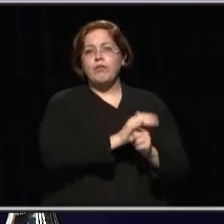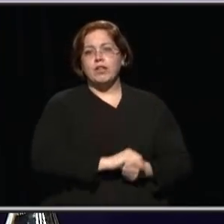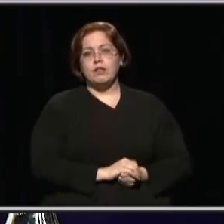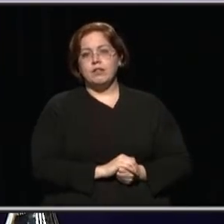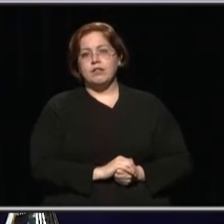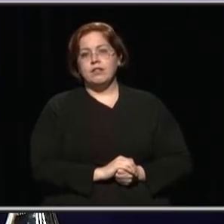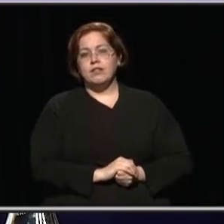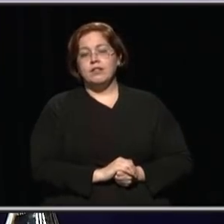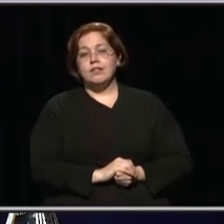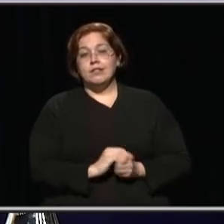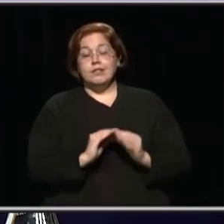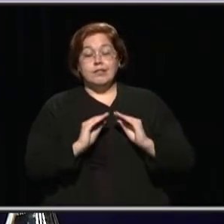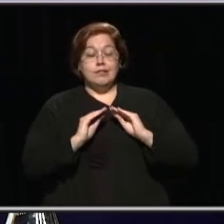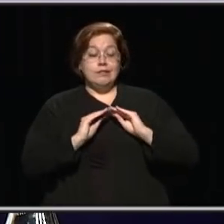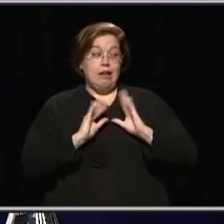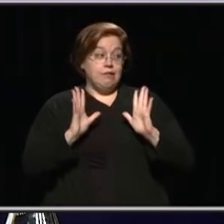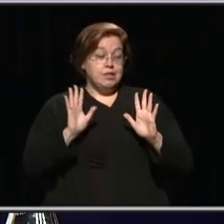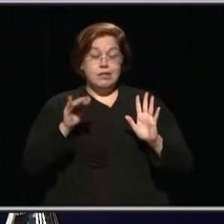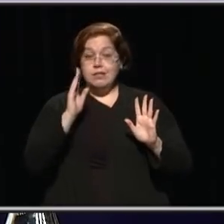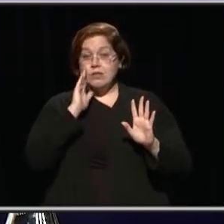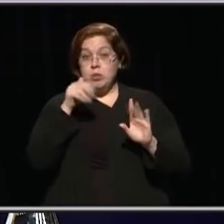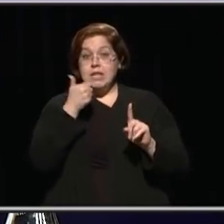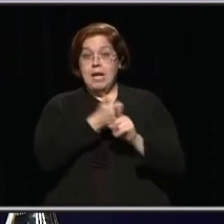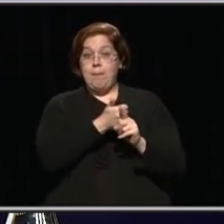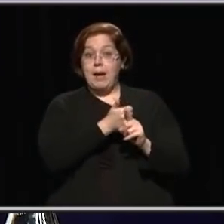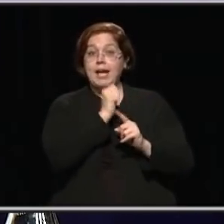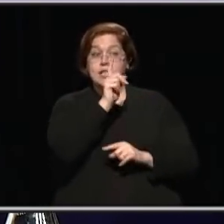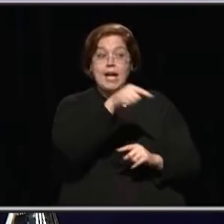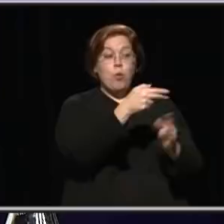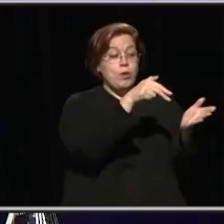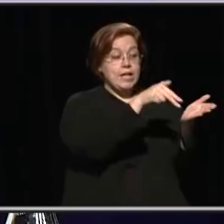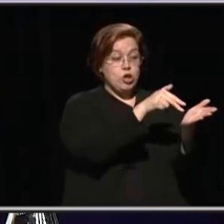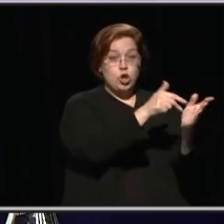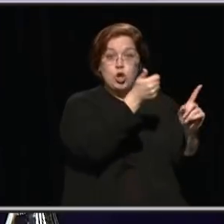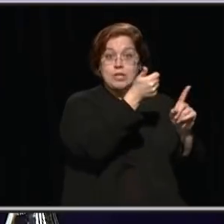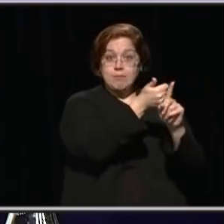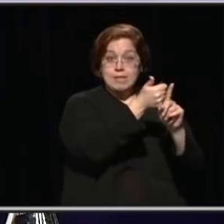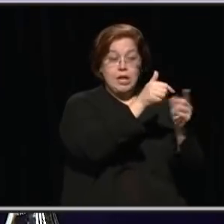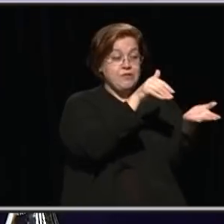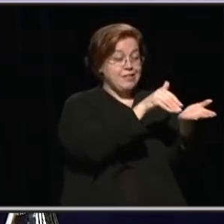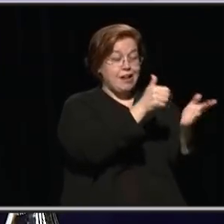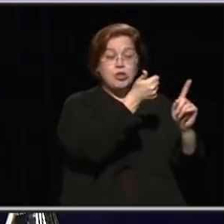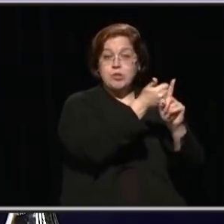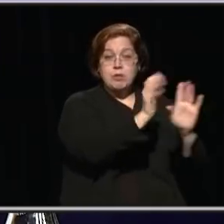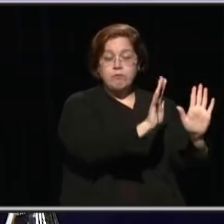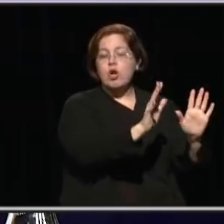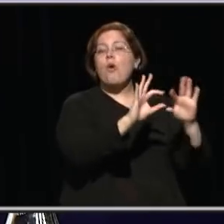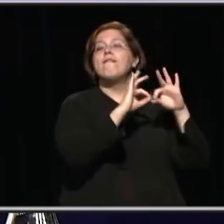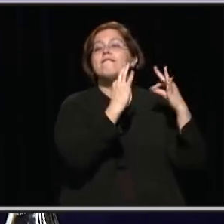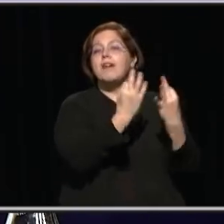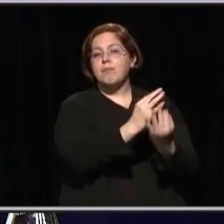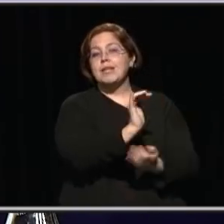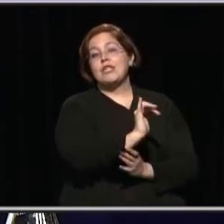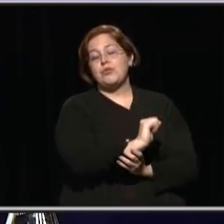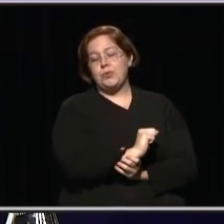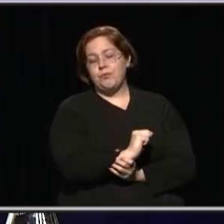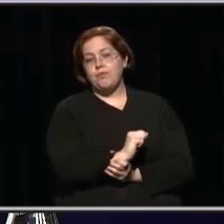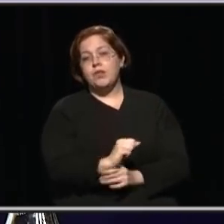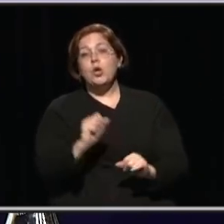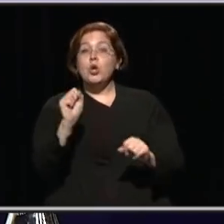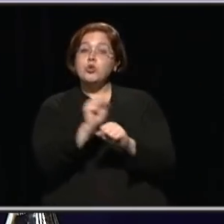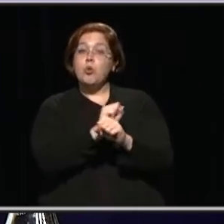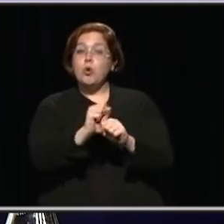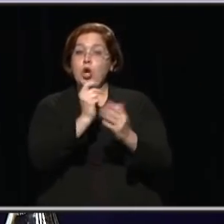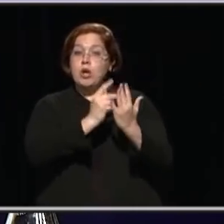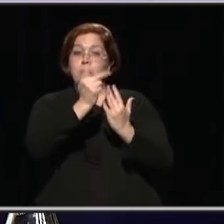will obviously impact not just the nurses, the clinicians, the doctors, but their families. So we're working on an initiative